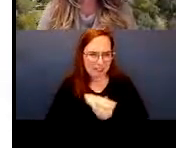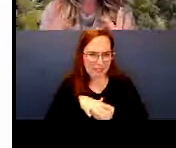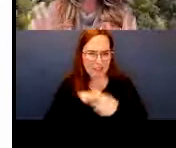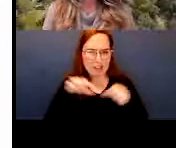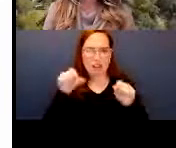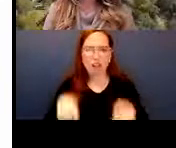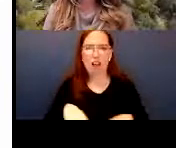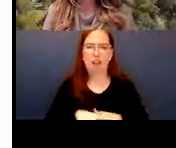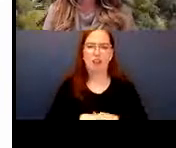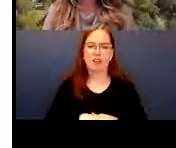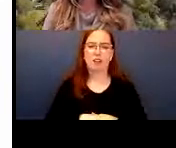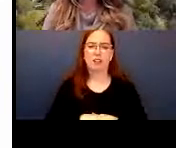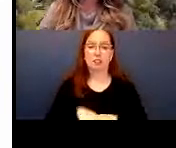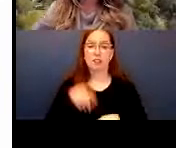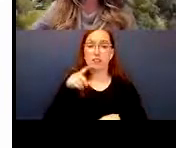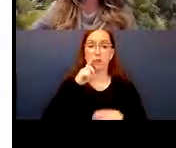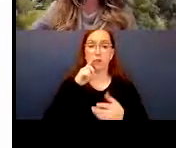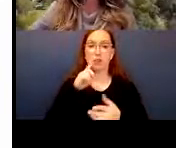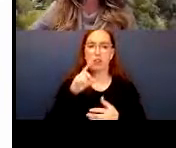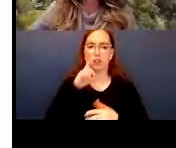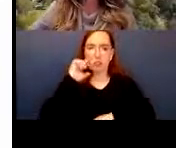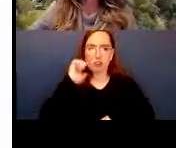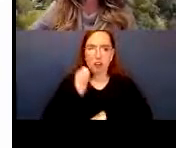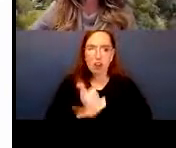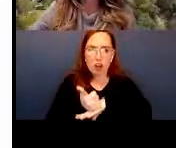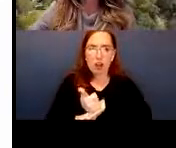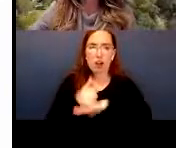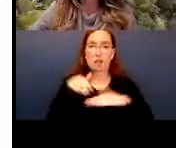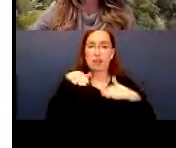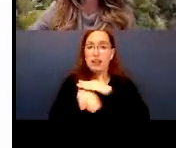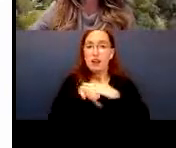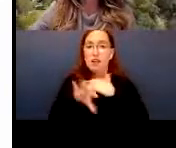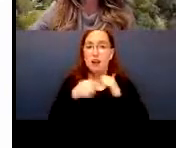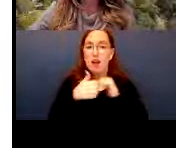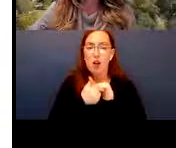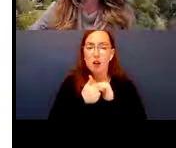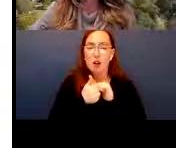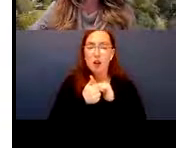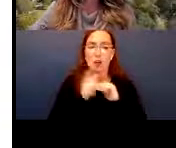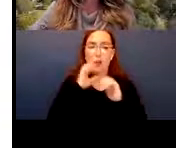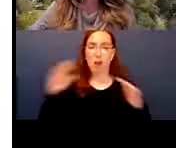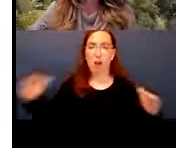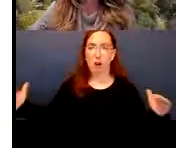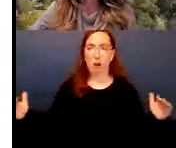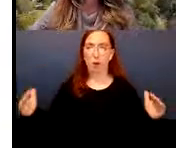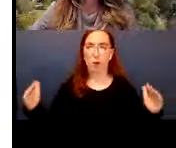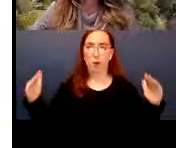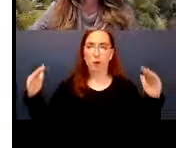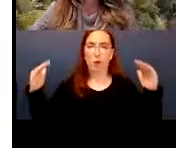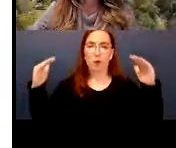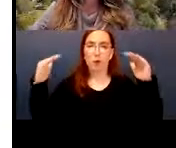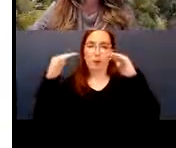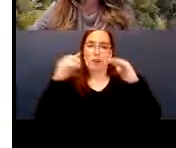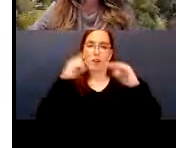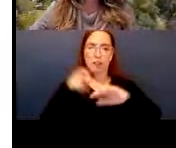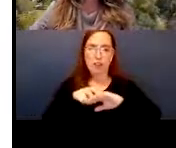This we would ensure accessibility by berming up on both sides so that you would have a sloping sidewalk that leads you up to